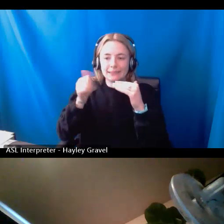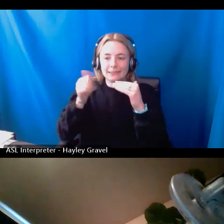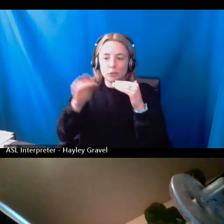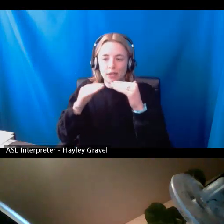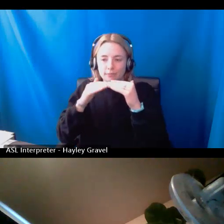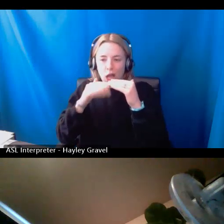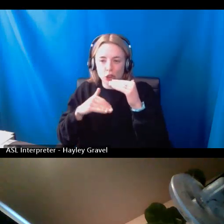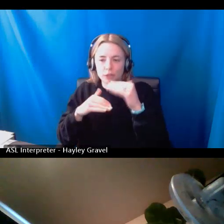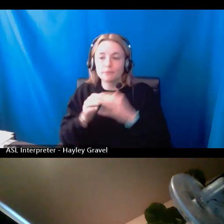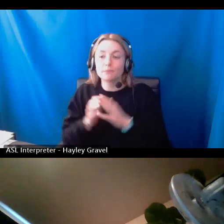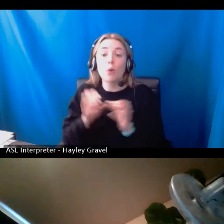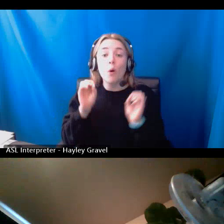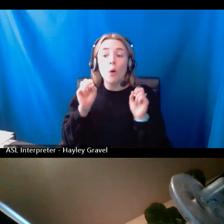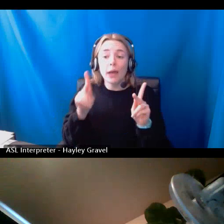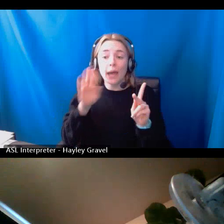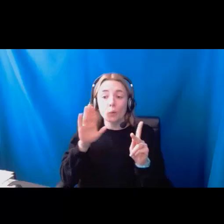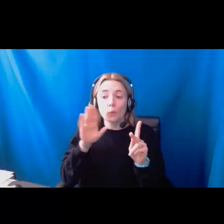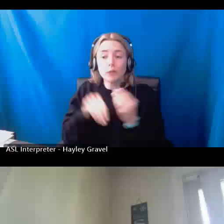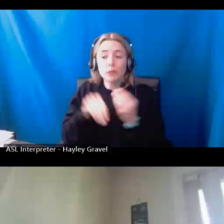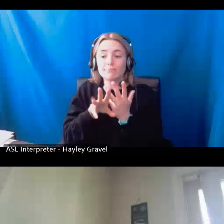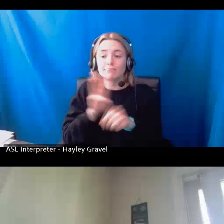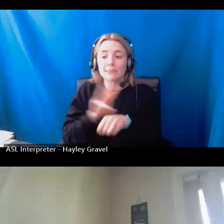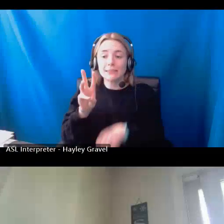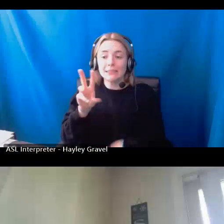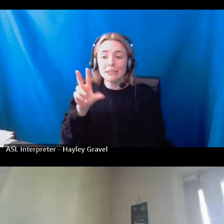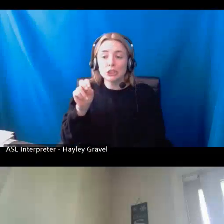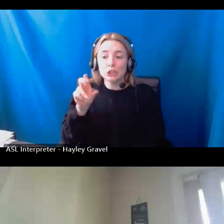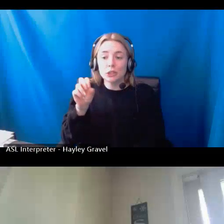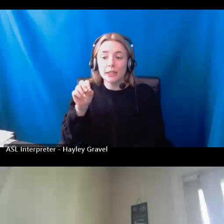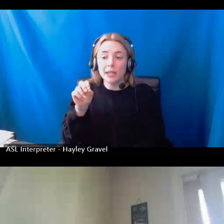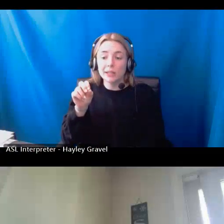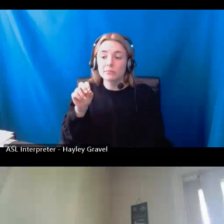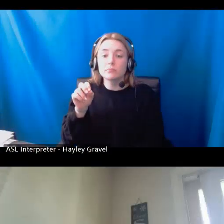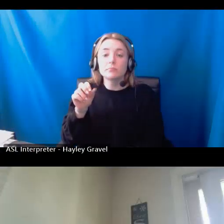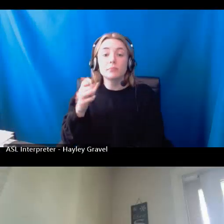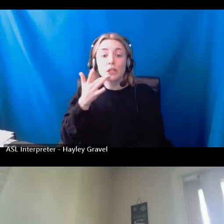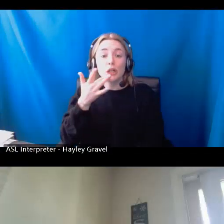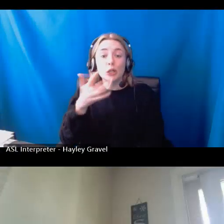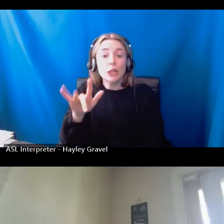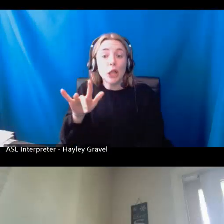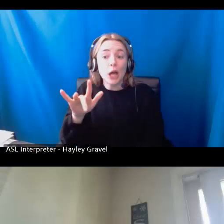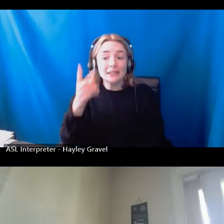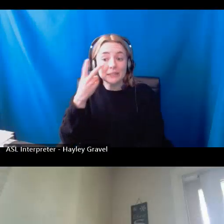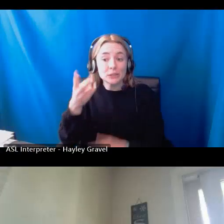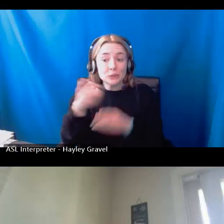I am. Otherwise, good luck working on your argument or whatever you need to work on. But we'll be back at 6:30.